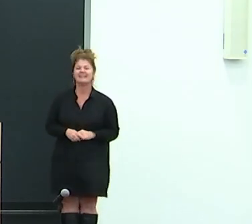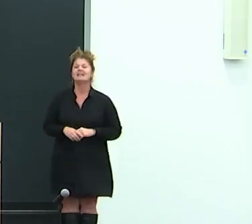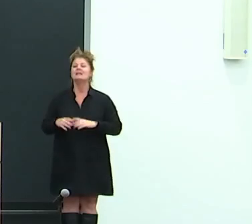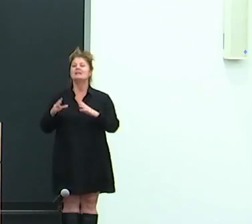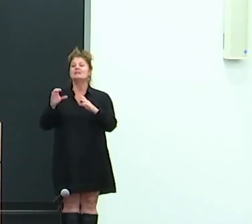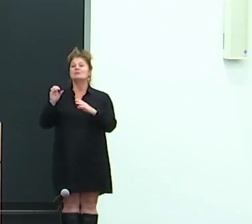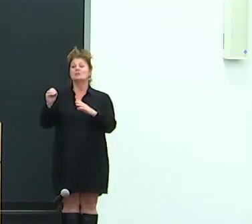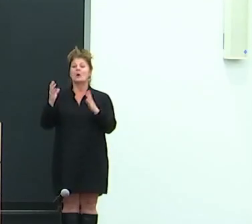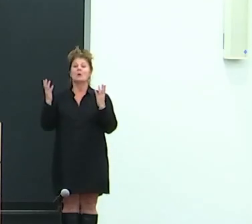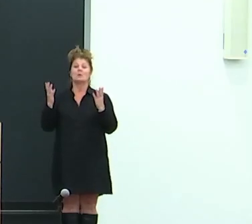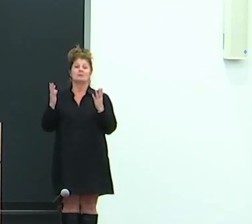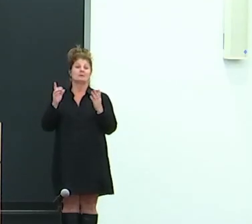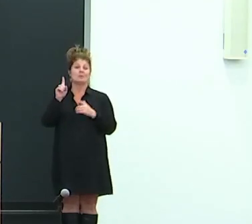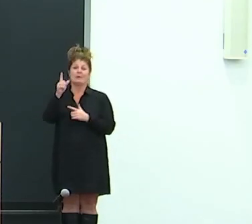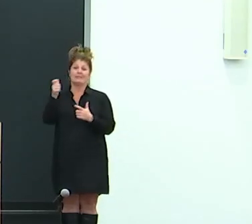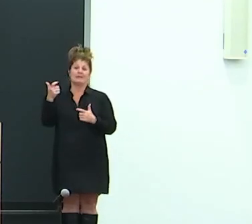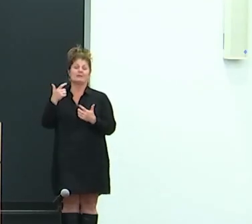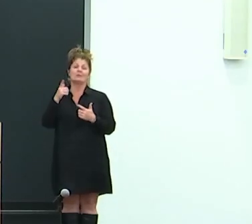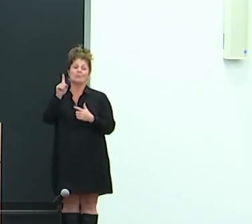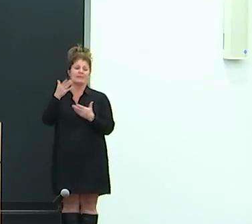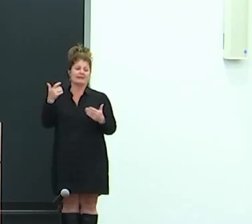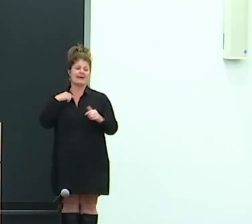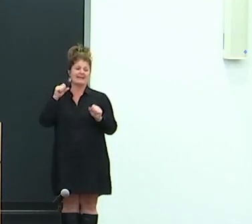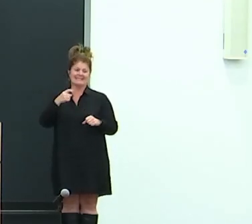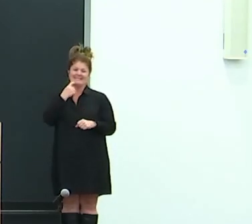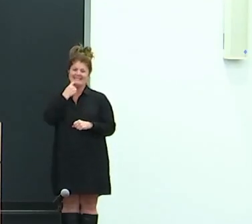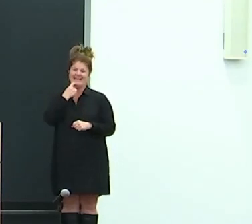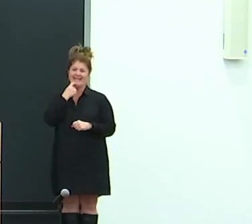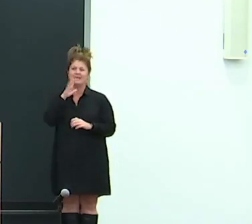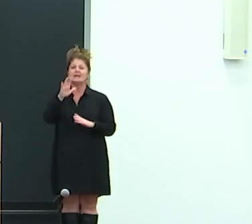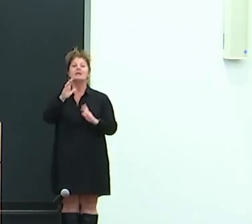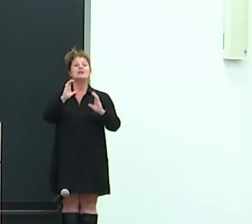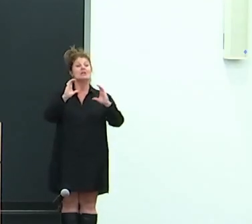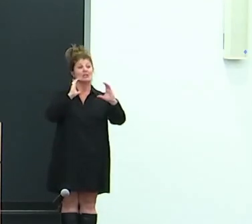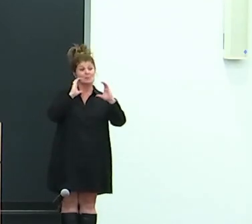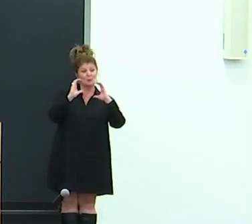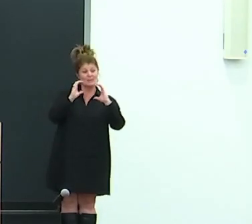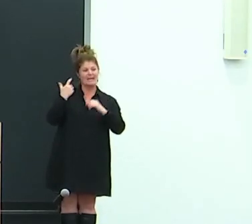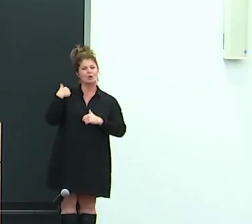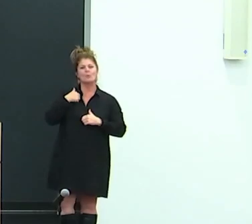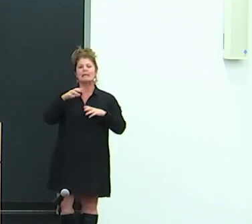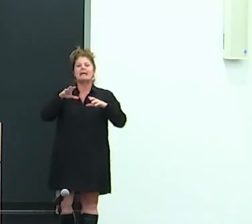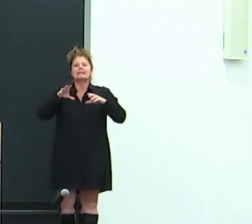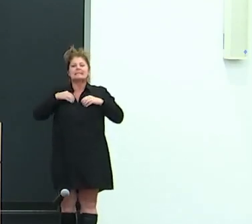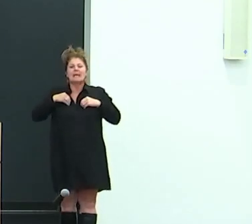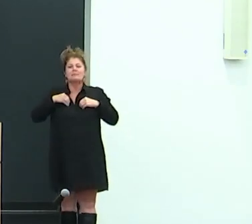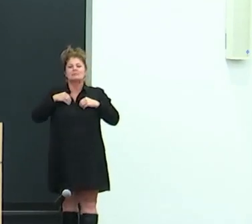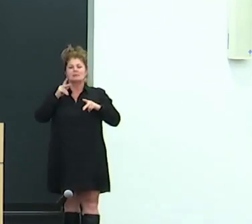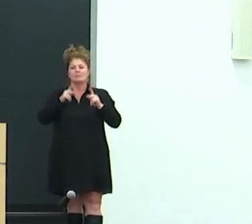So the biggest thing that I can say is communicating that we accept everyone however they are.